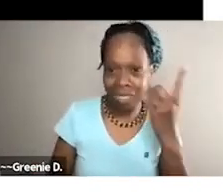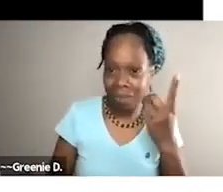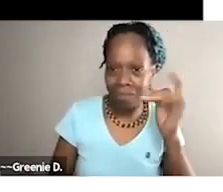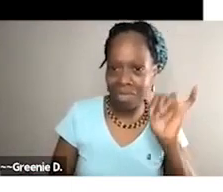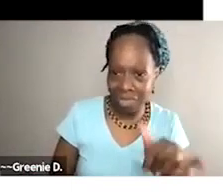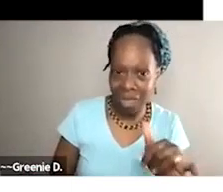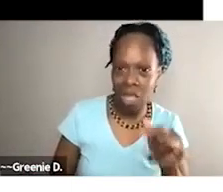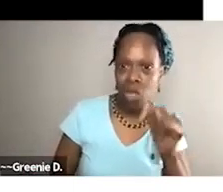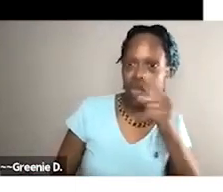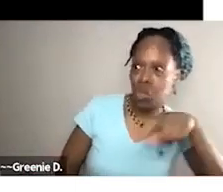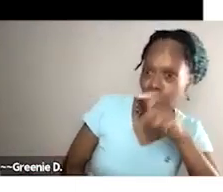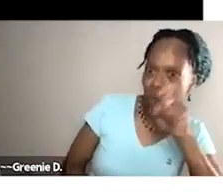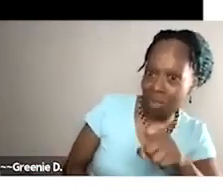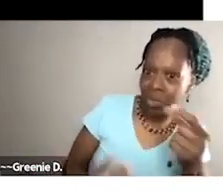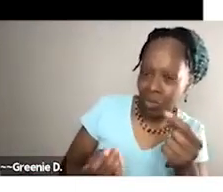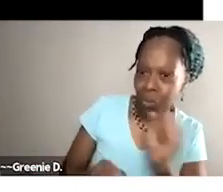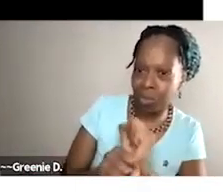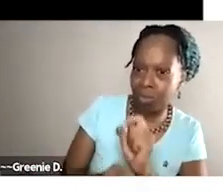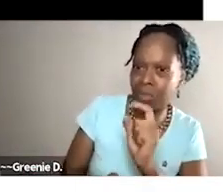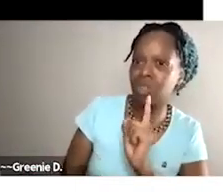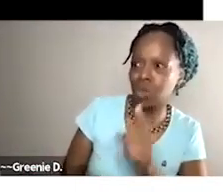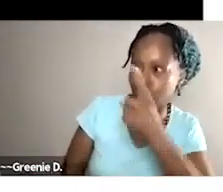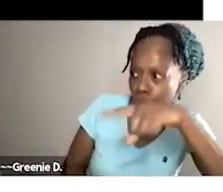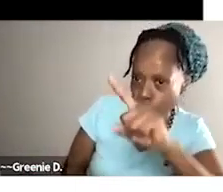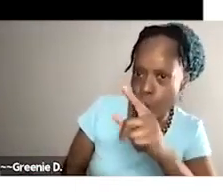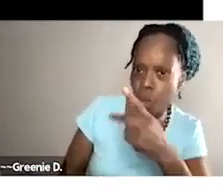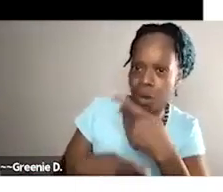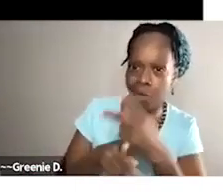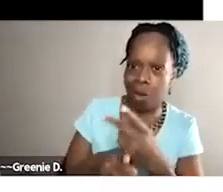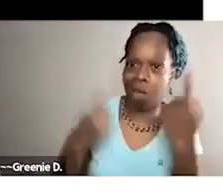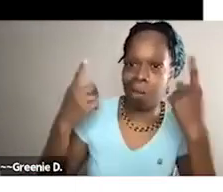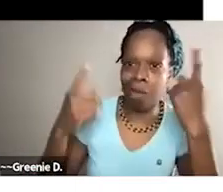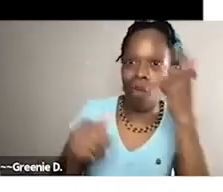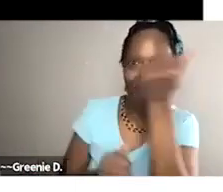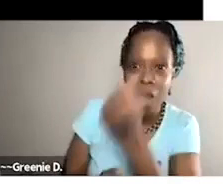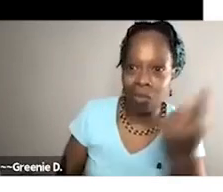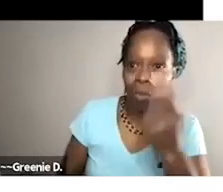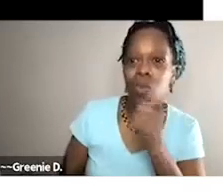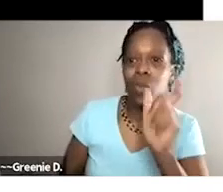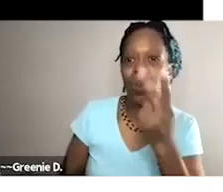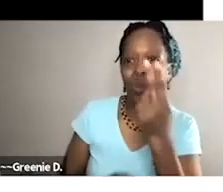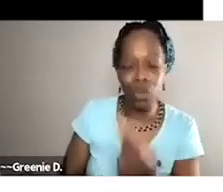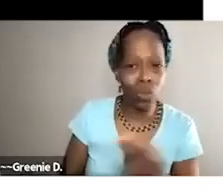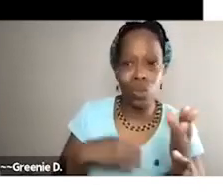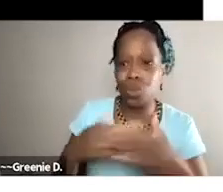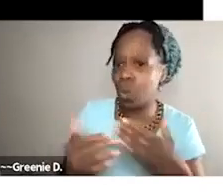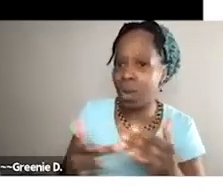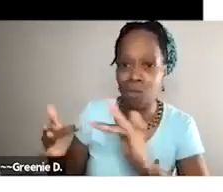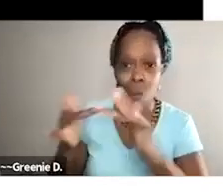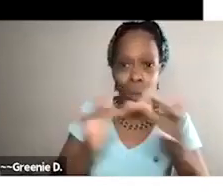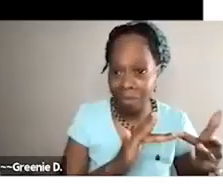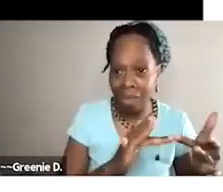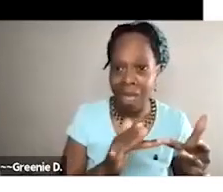to ensure that your product works for everyone who's going to use your product, whether it's a website, a document,